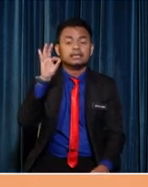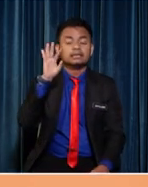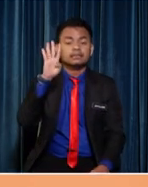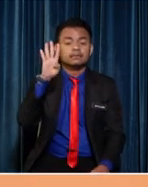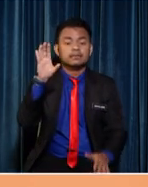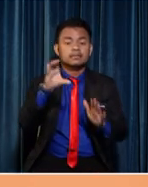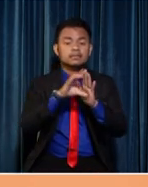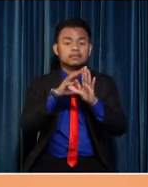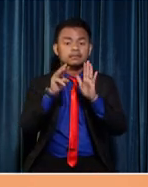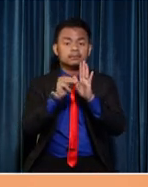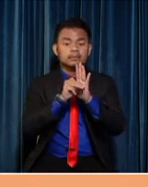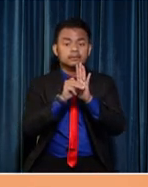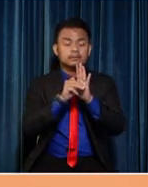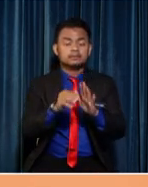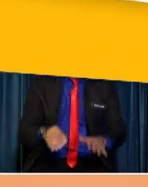94 centimeters.